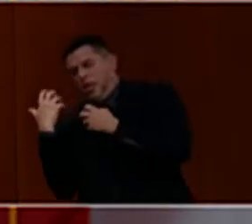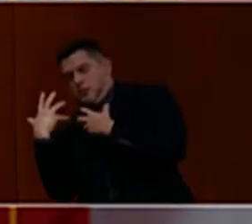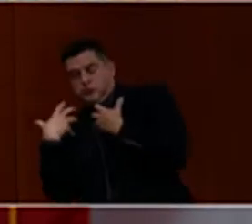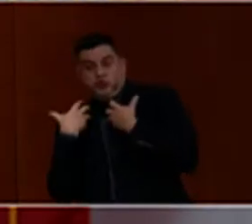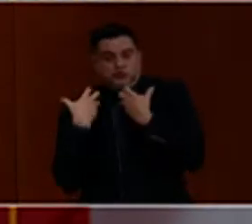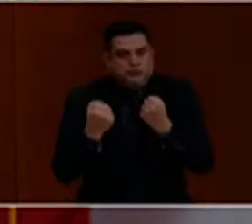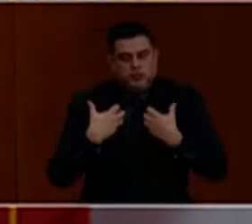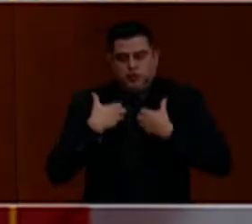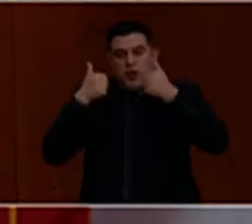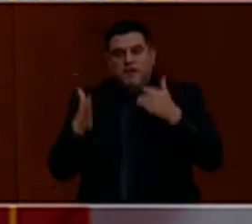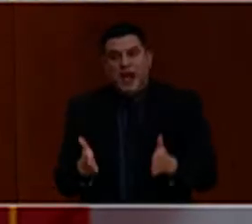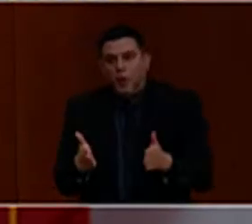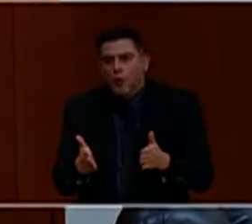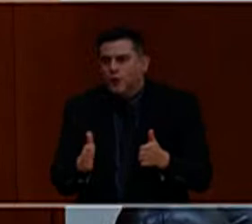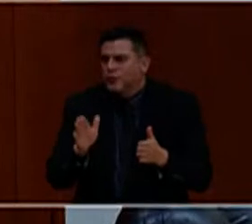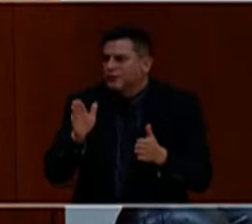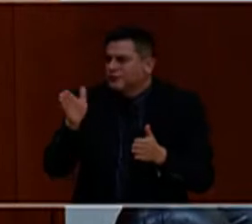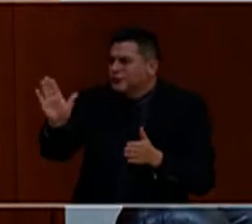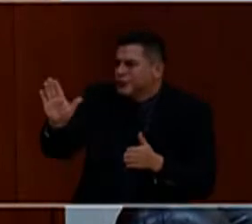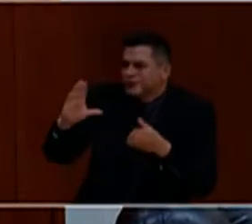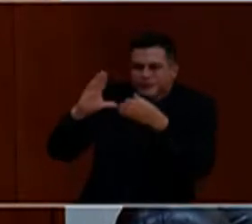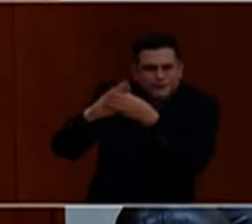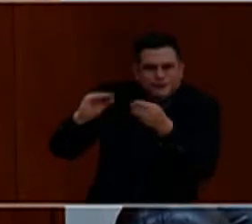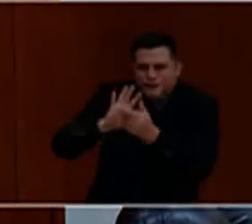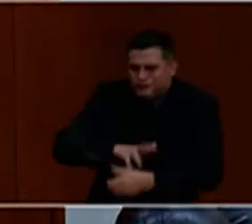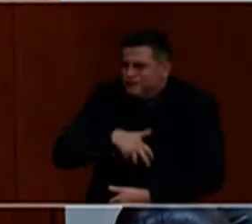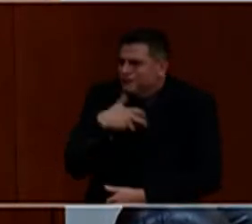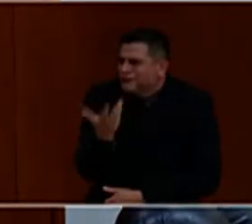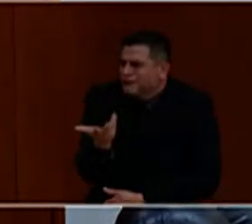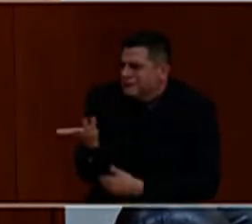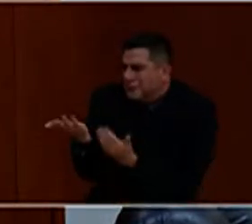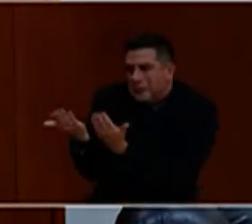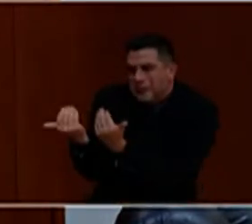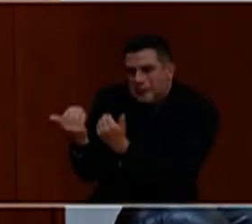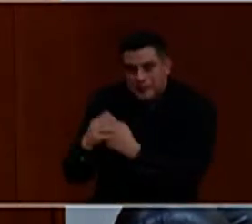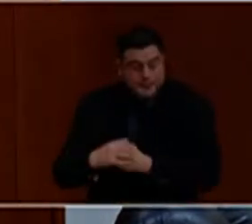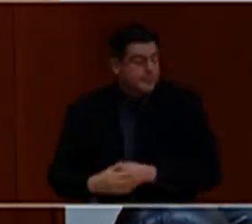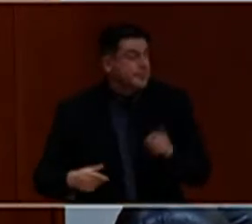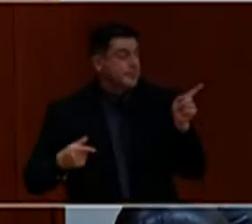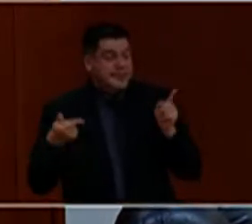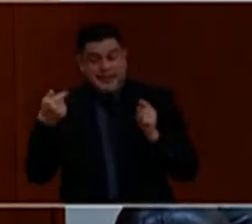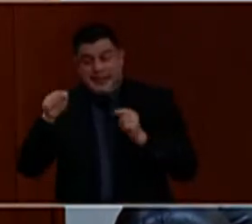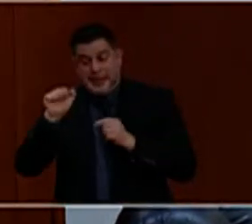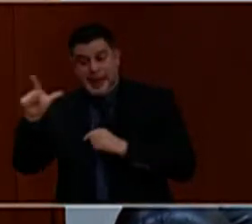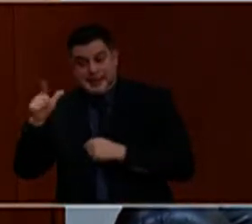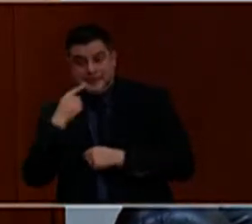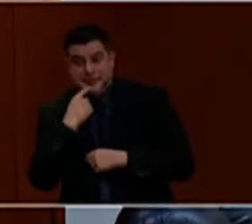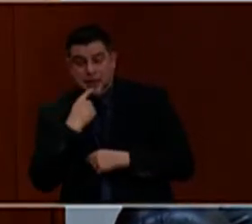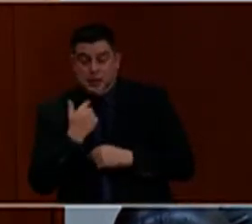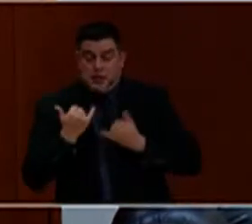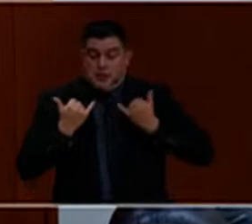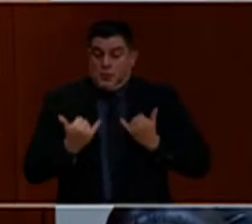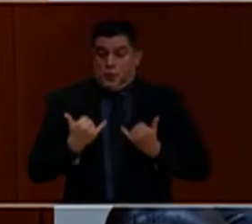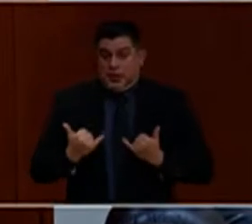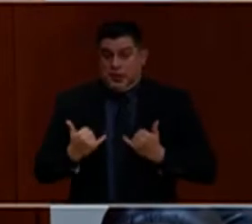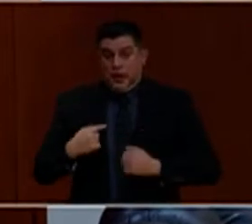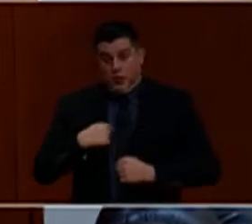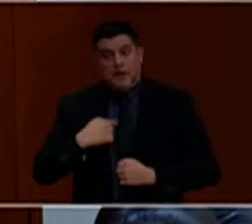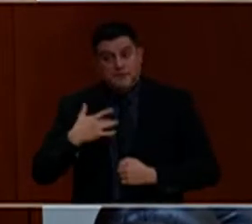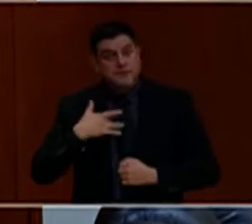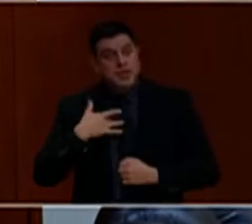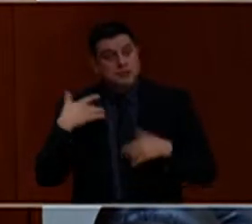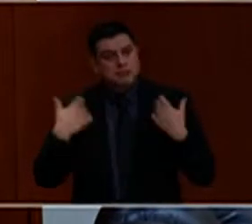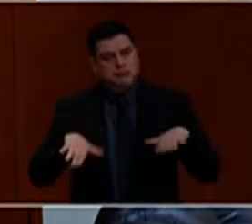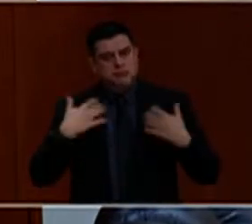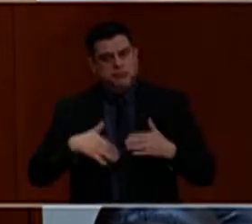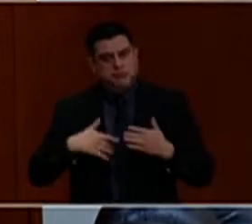proud in some respect. At the time, it was devastating to everyone, and to share a happy story that